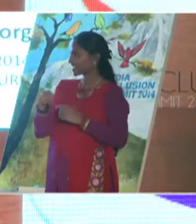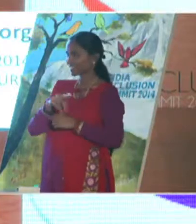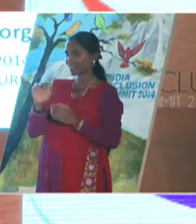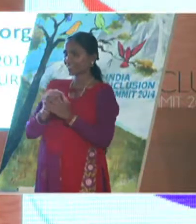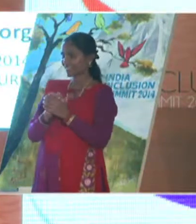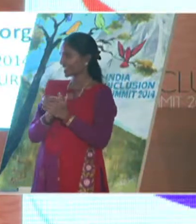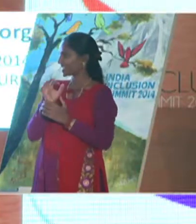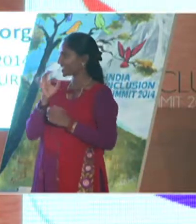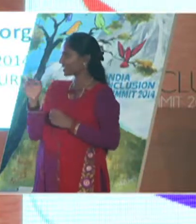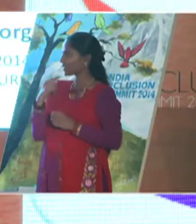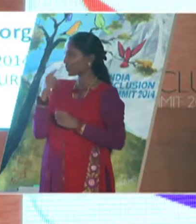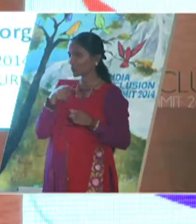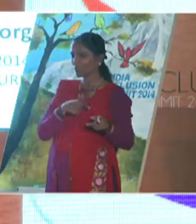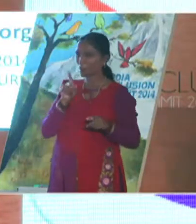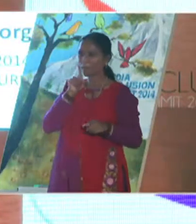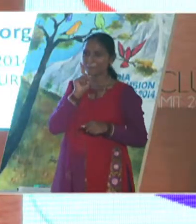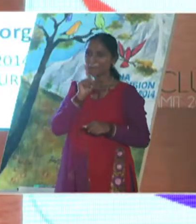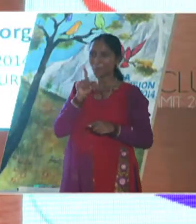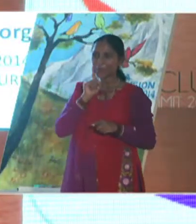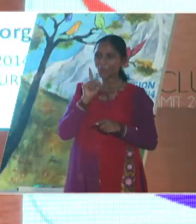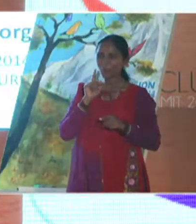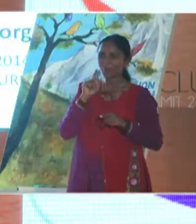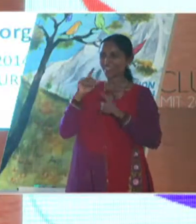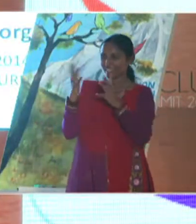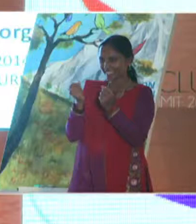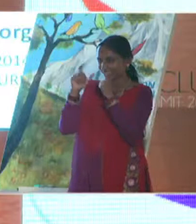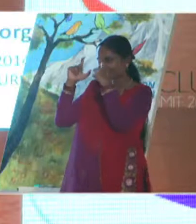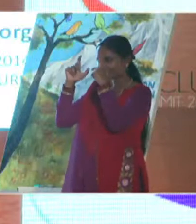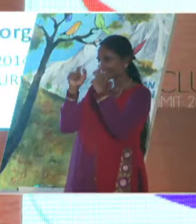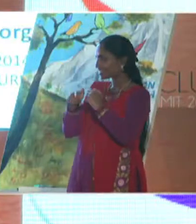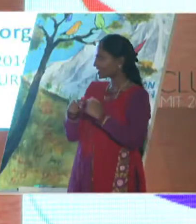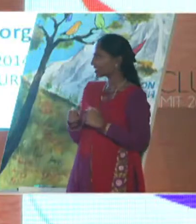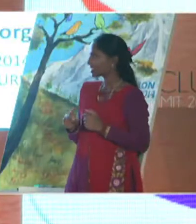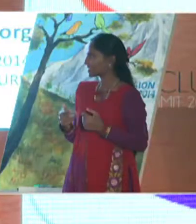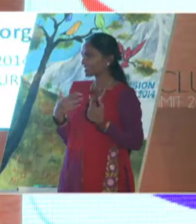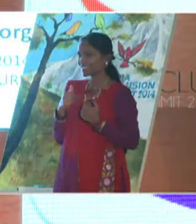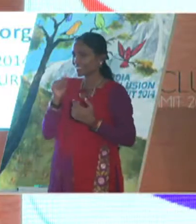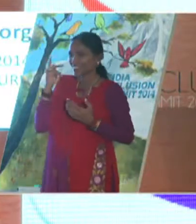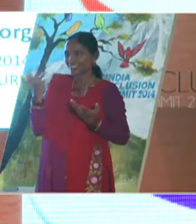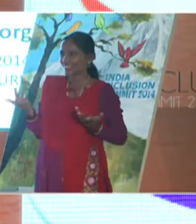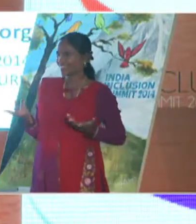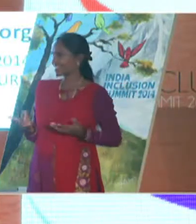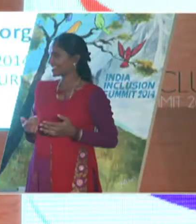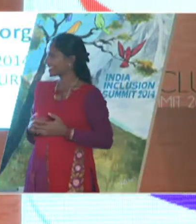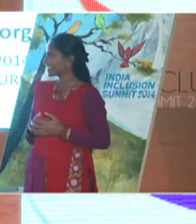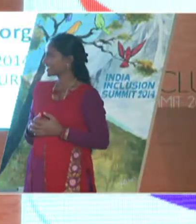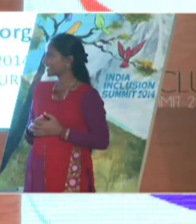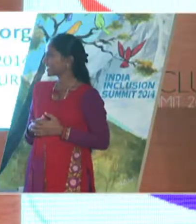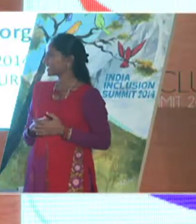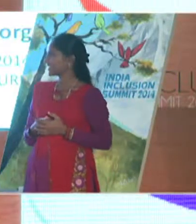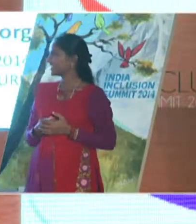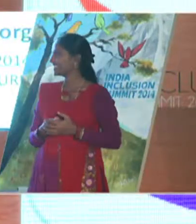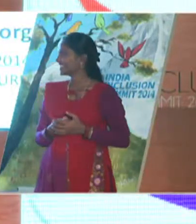asked, who is this blonde guy in your pictures? She said, I don't know. He must have ran in front of my